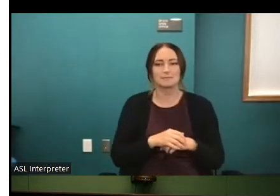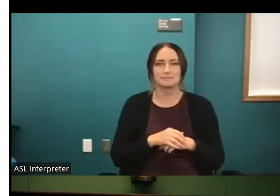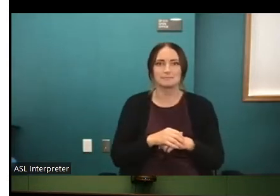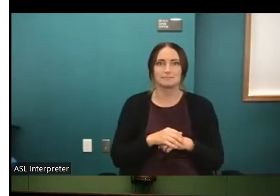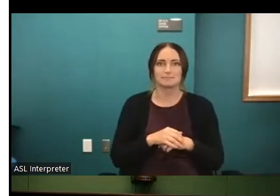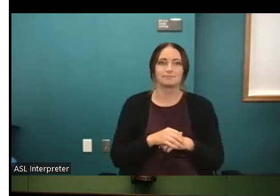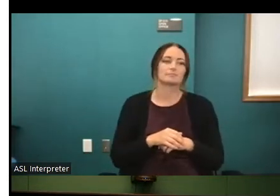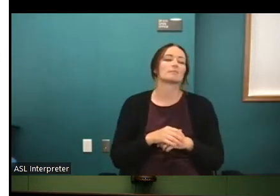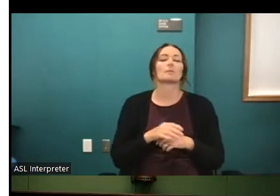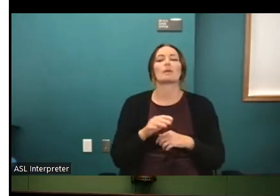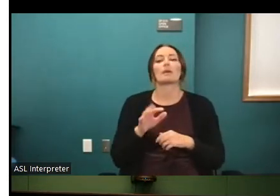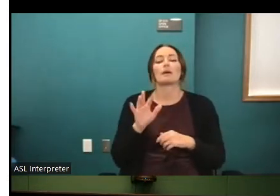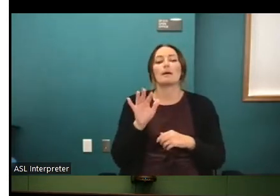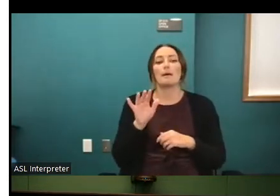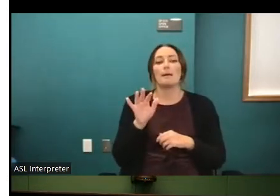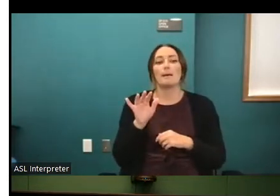The